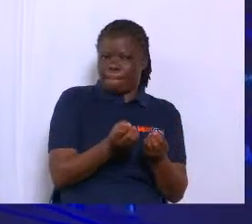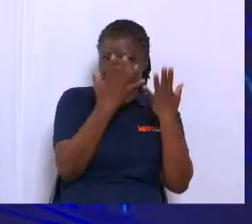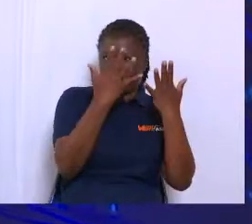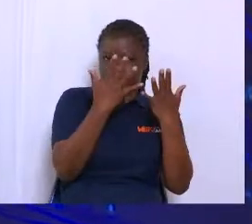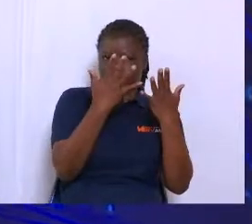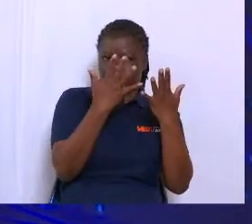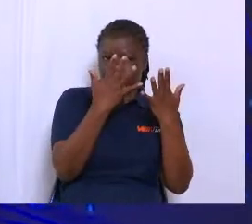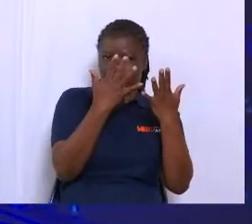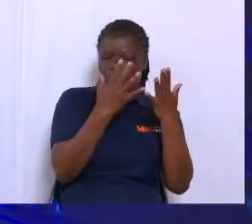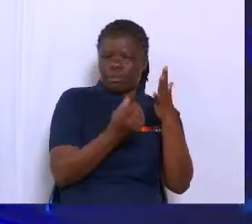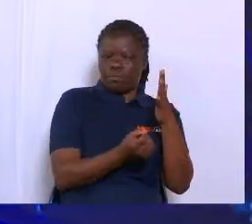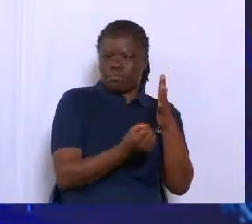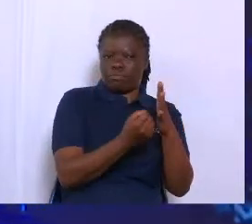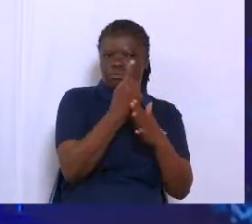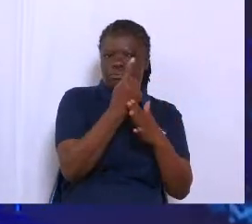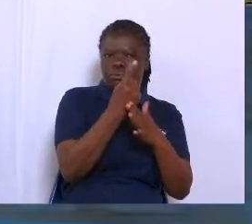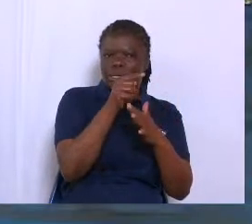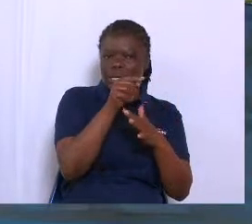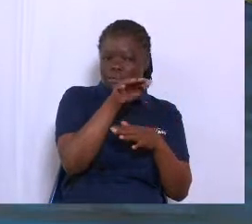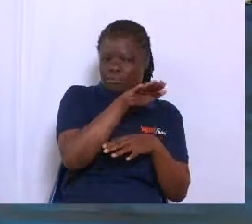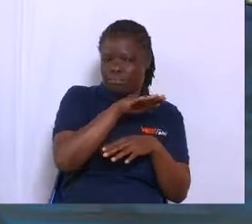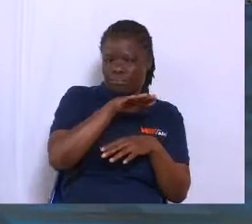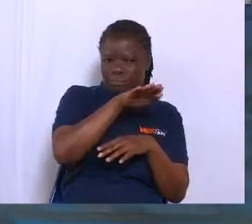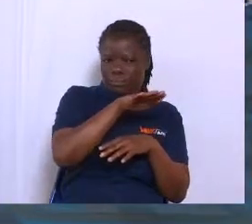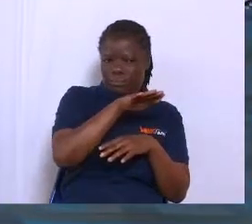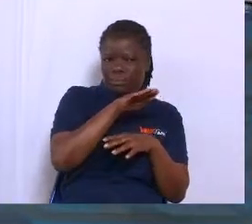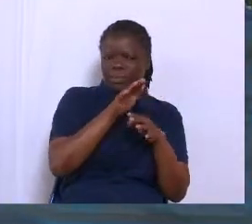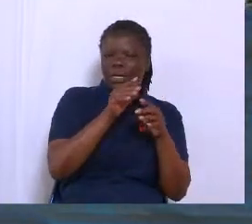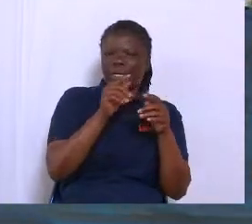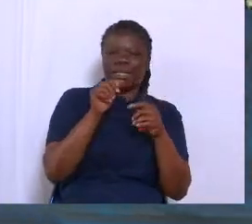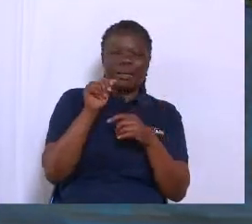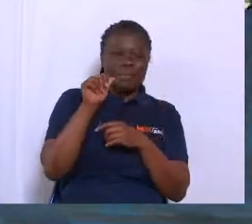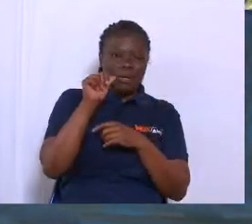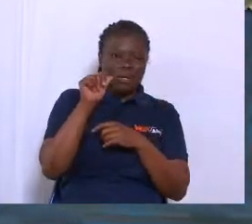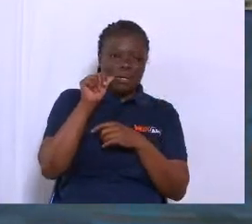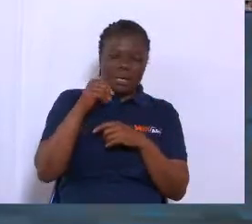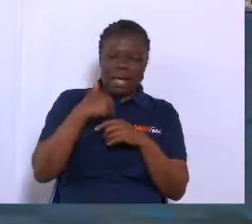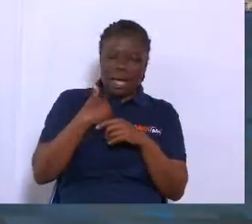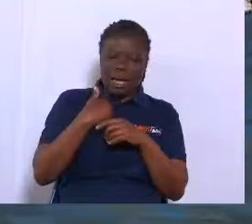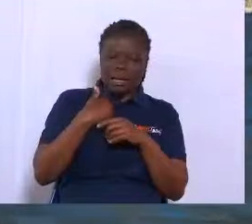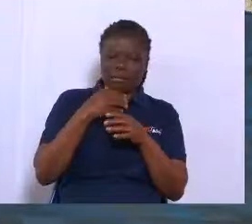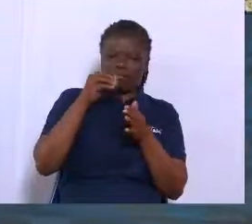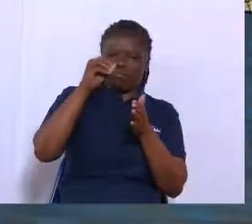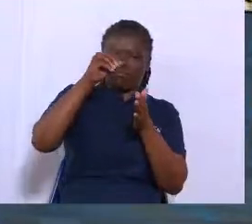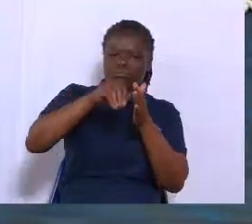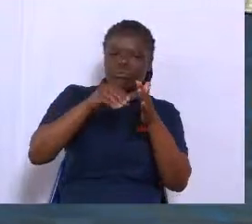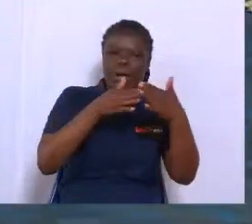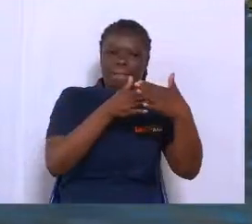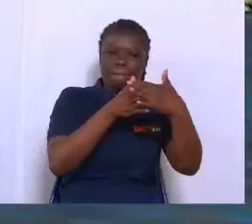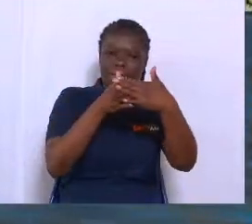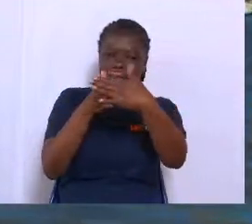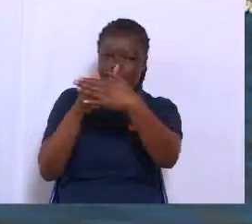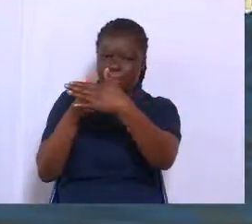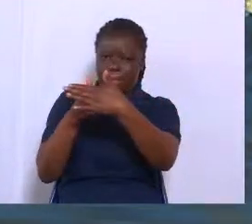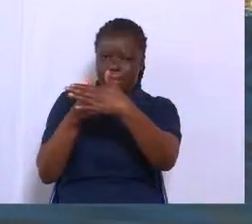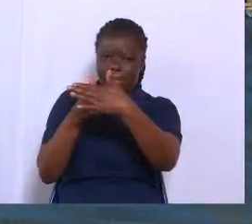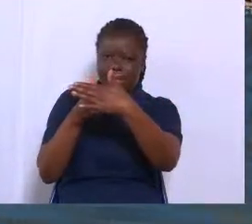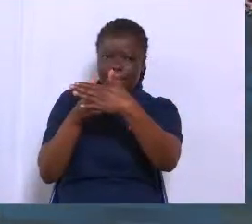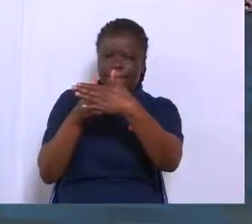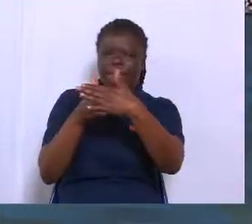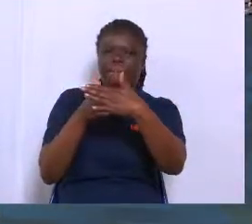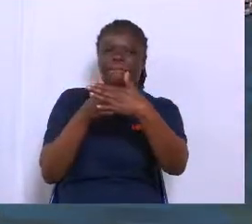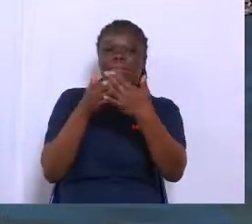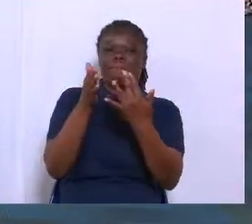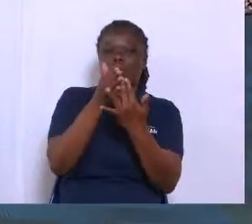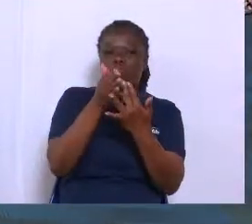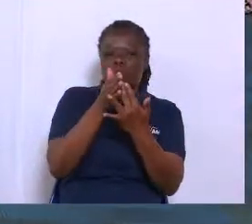torpedo the Lusitania. The British had placed a blockade on Germany,